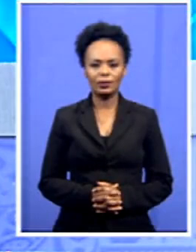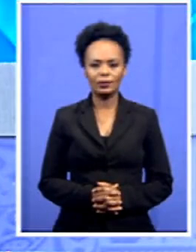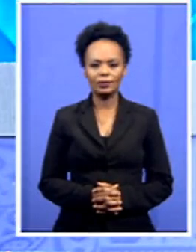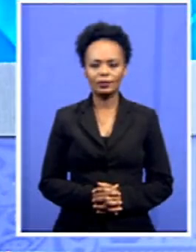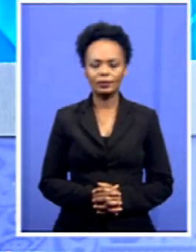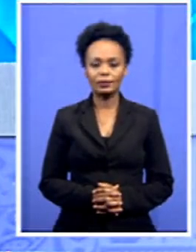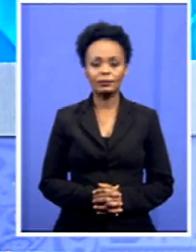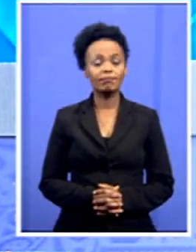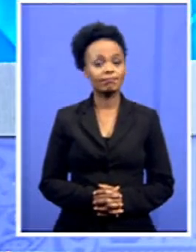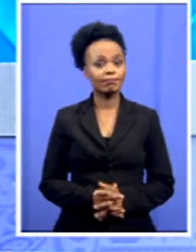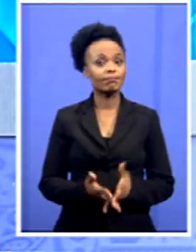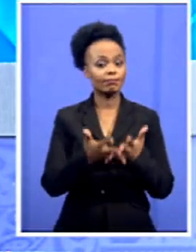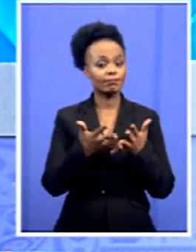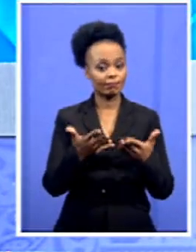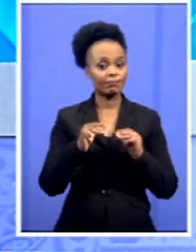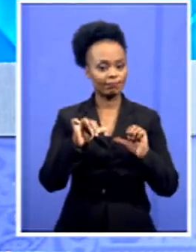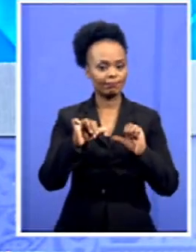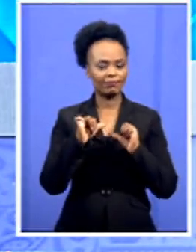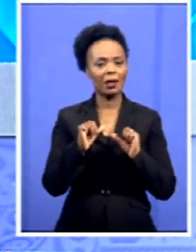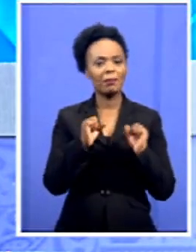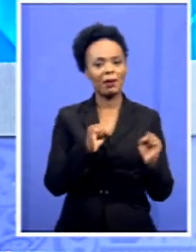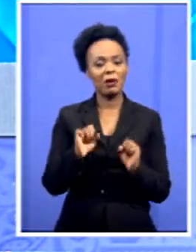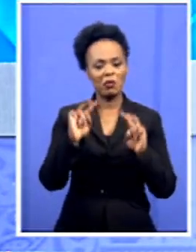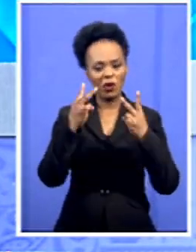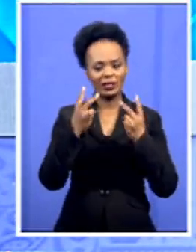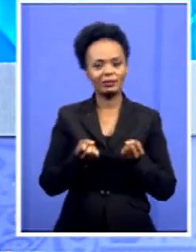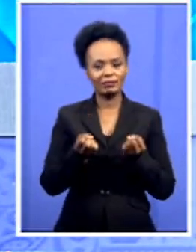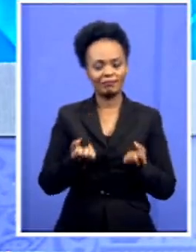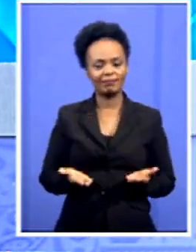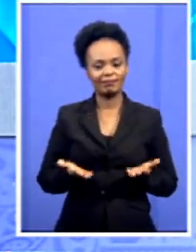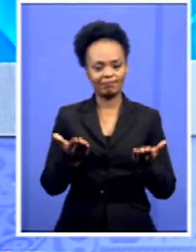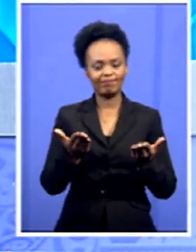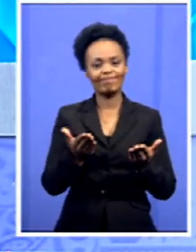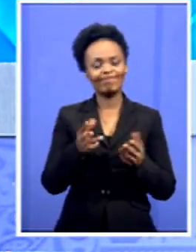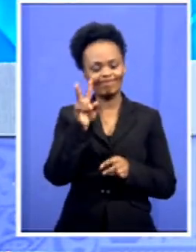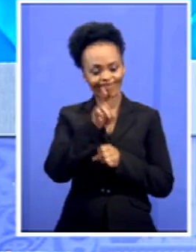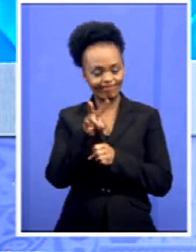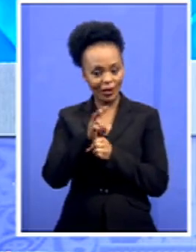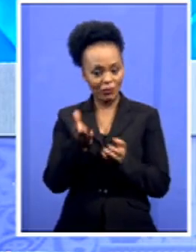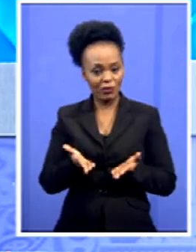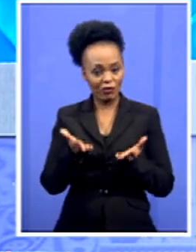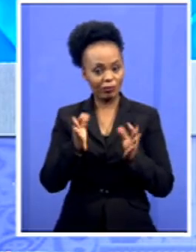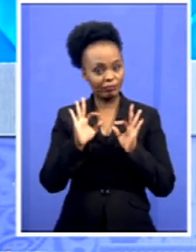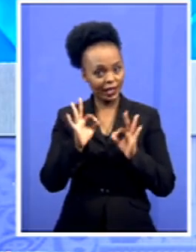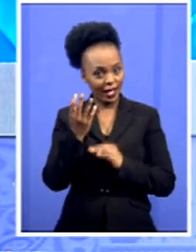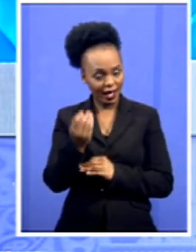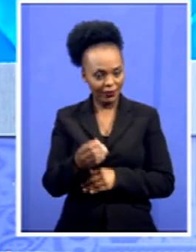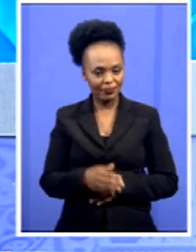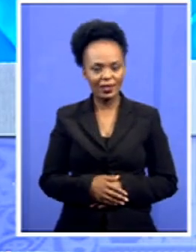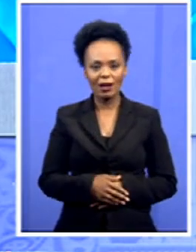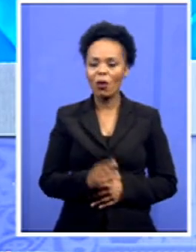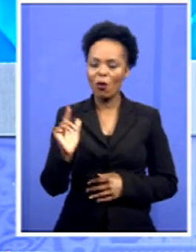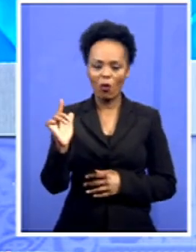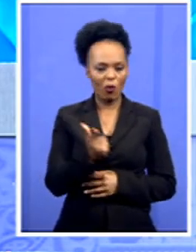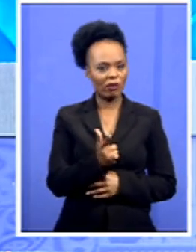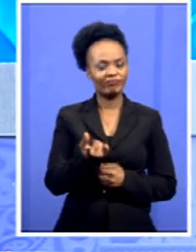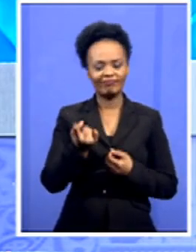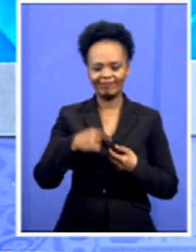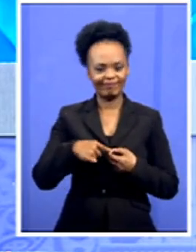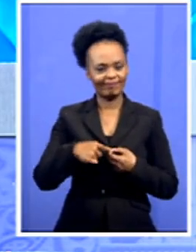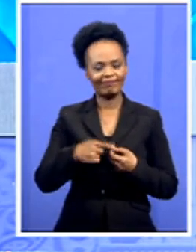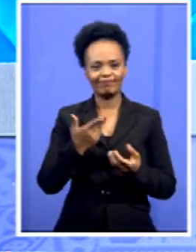And welcome back. You're still watching Service Delivery Gauge. And remember, I said this is an interactive show designed specifically for you. Now, in